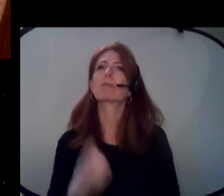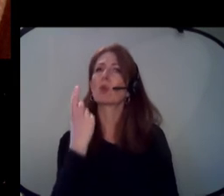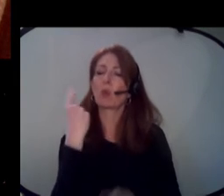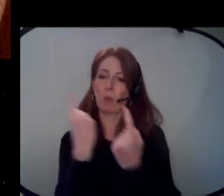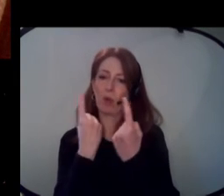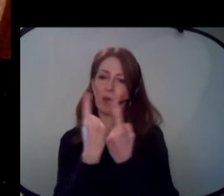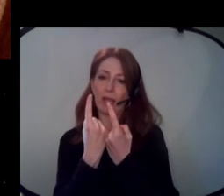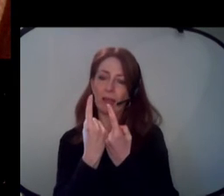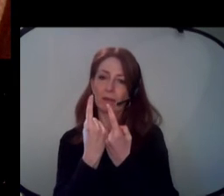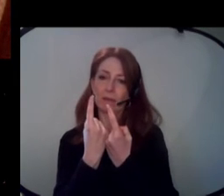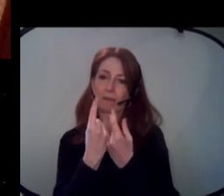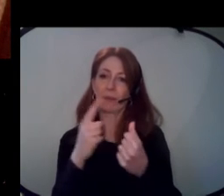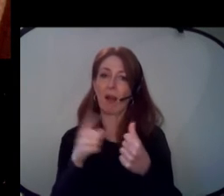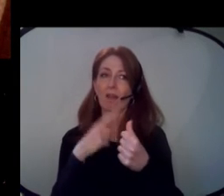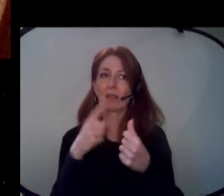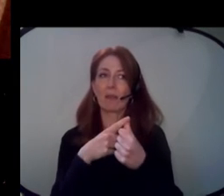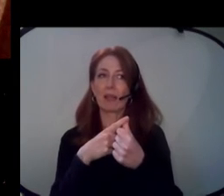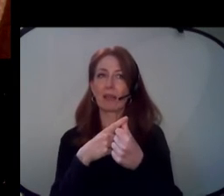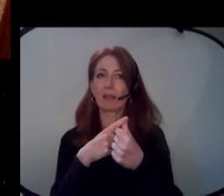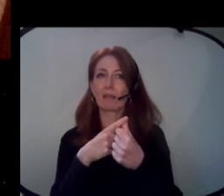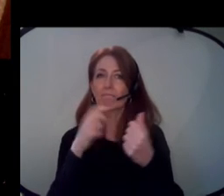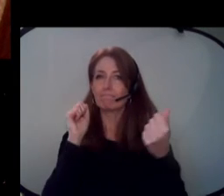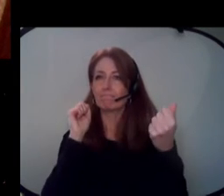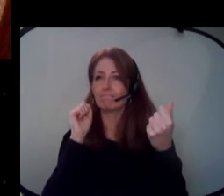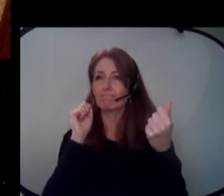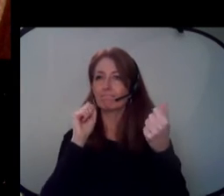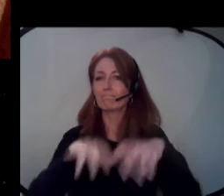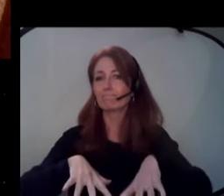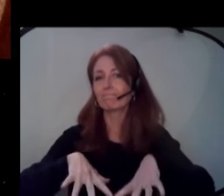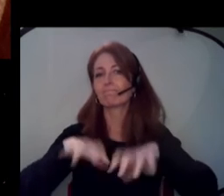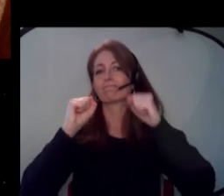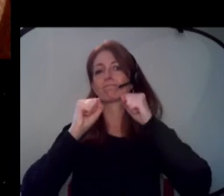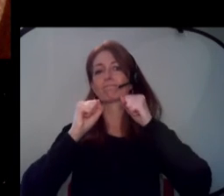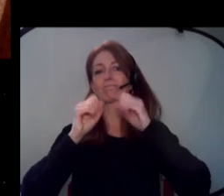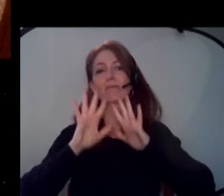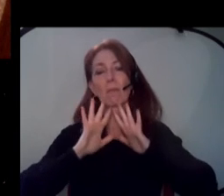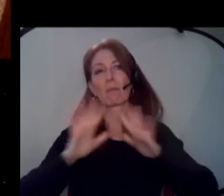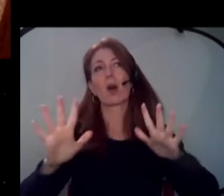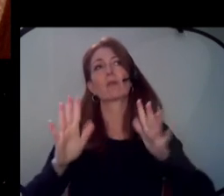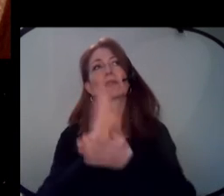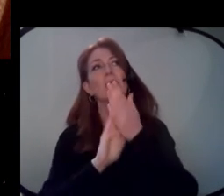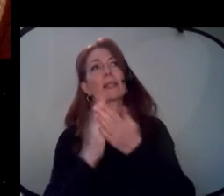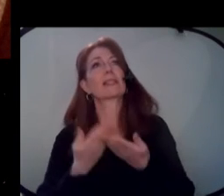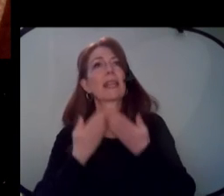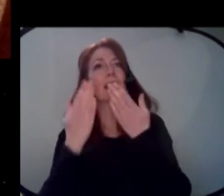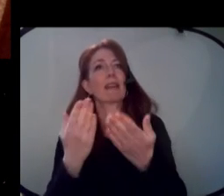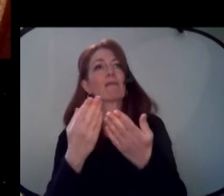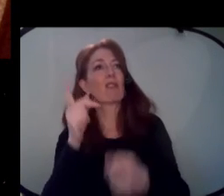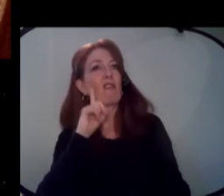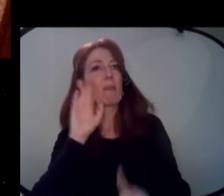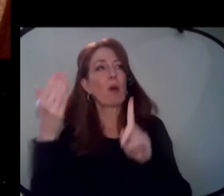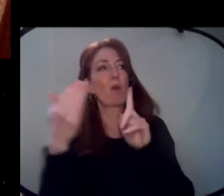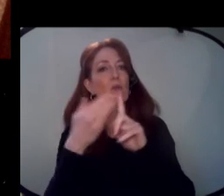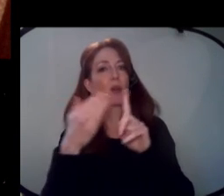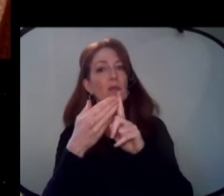reinvents this pose and gives it a particularly distinctive female approach is the presence